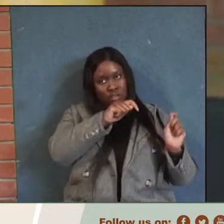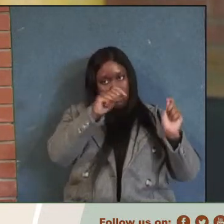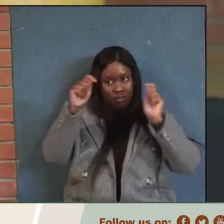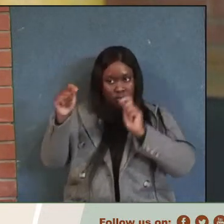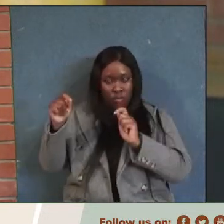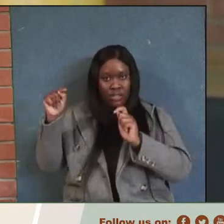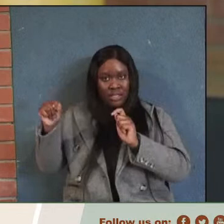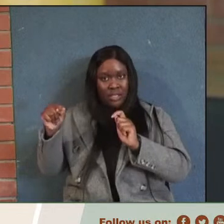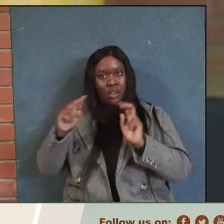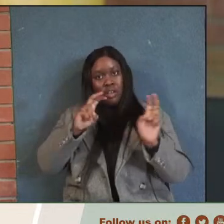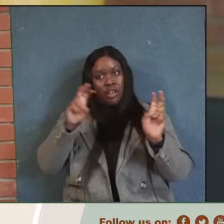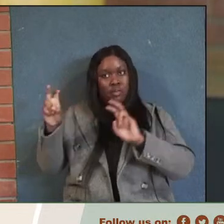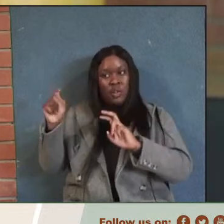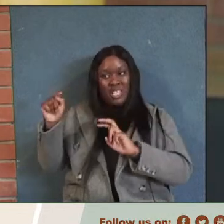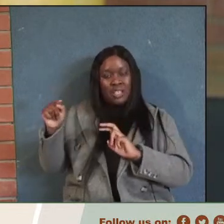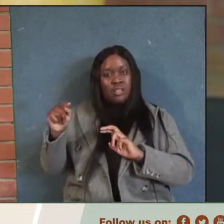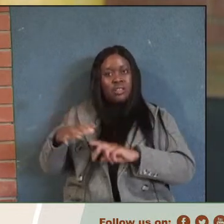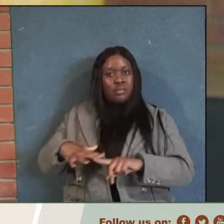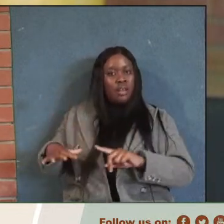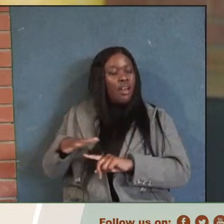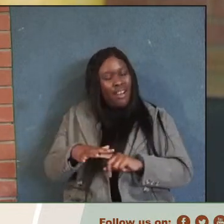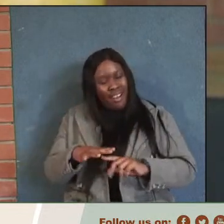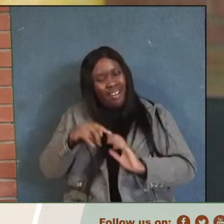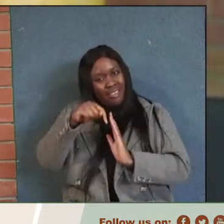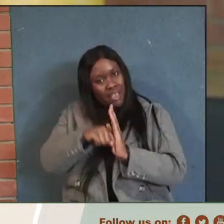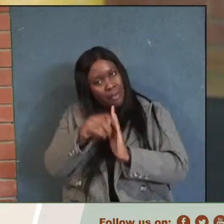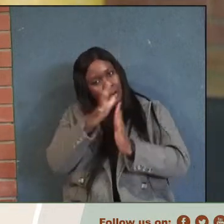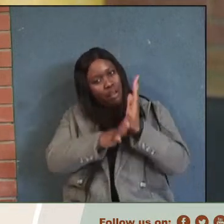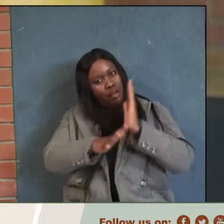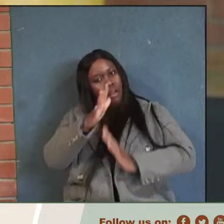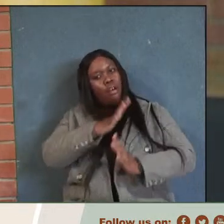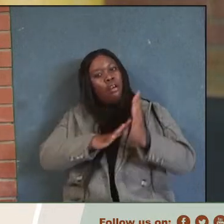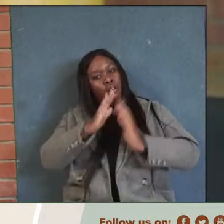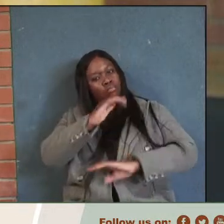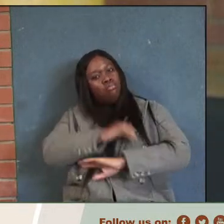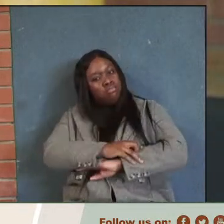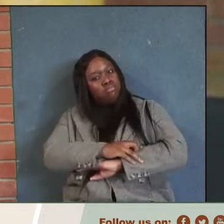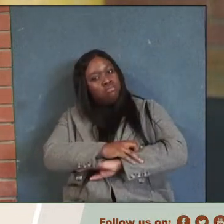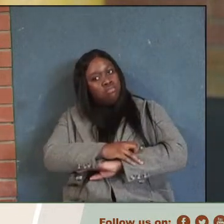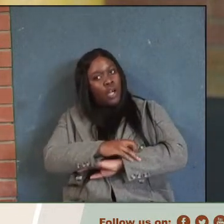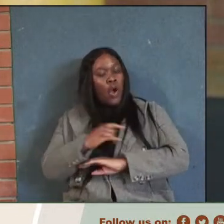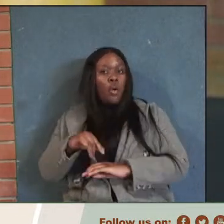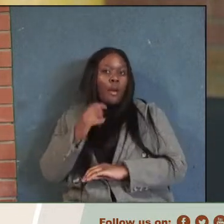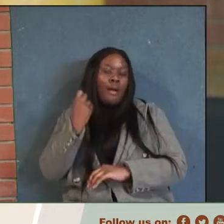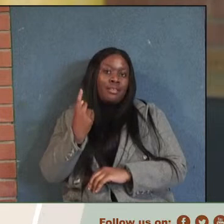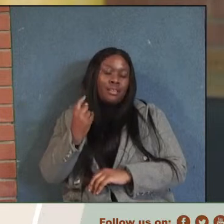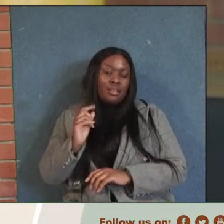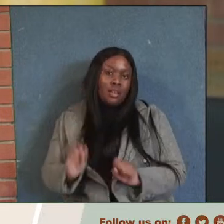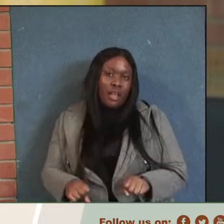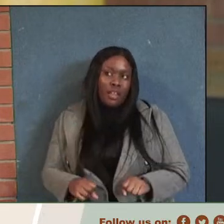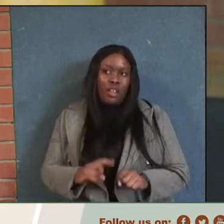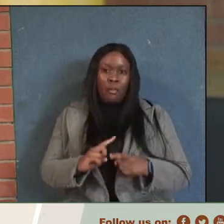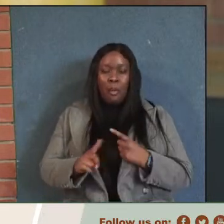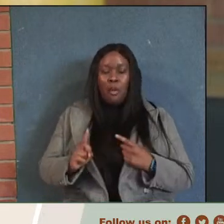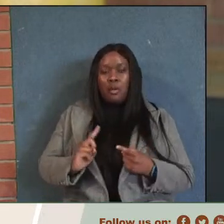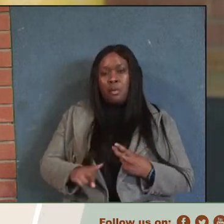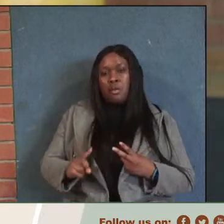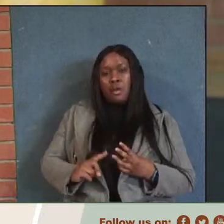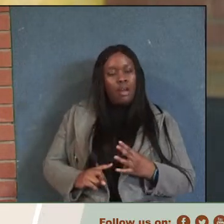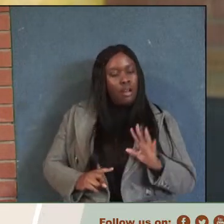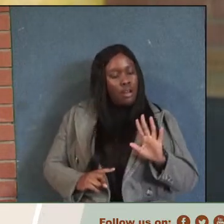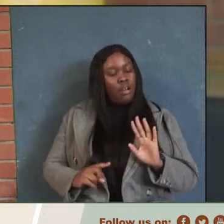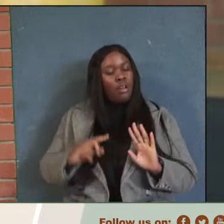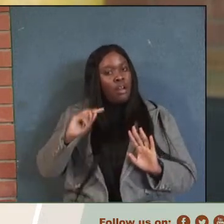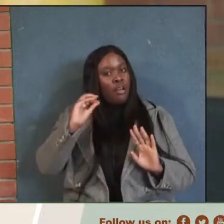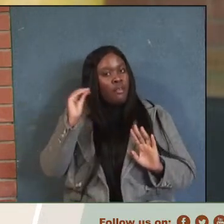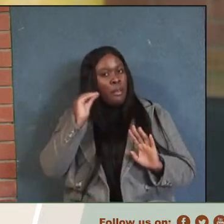Give us further more examples for the House to understand. Not just points again, points again, points. Just give us more information to